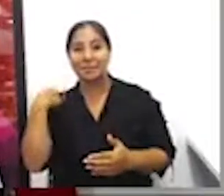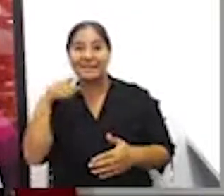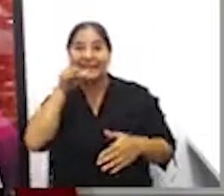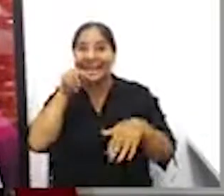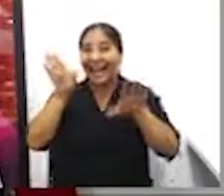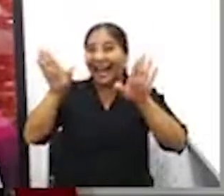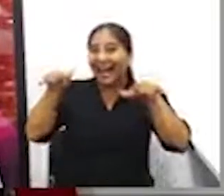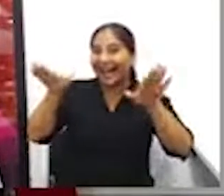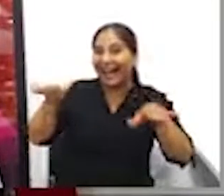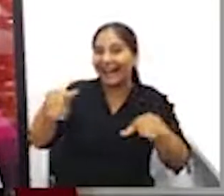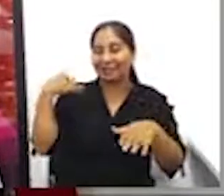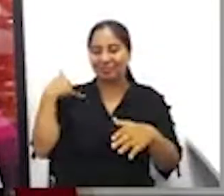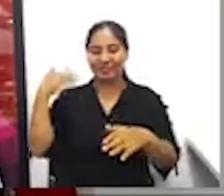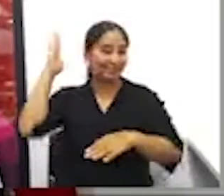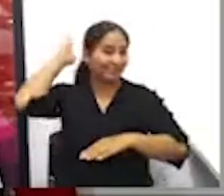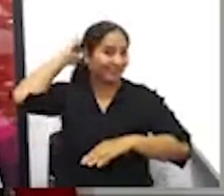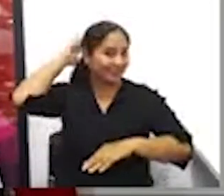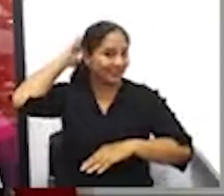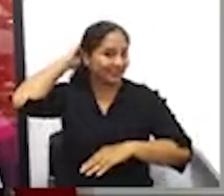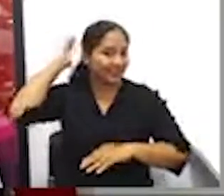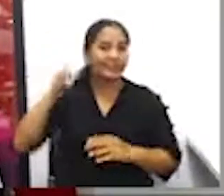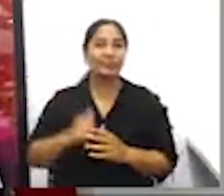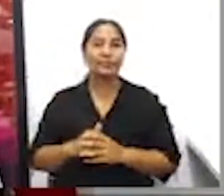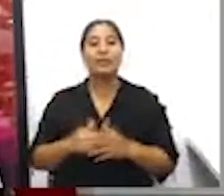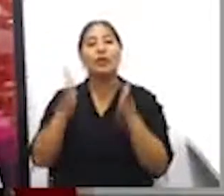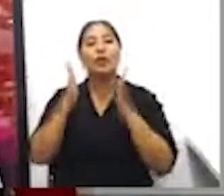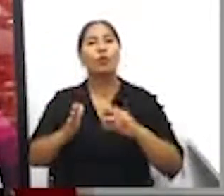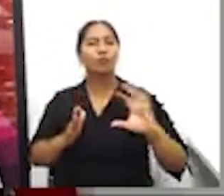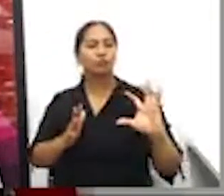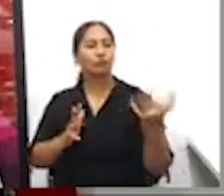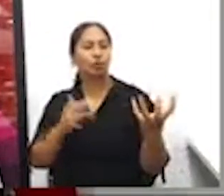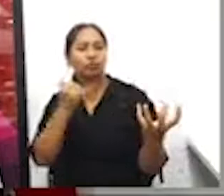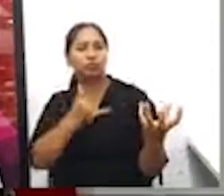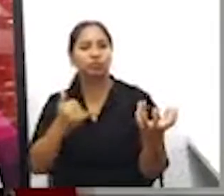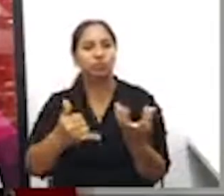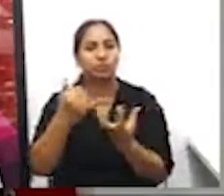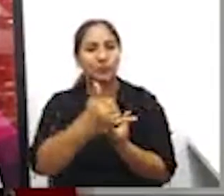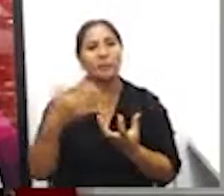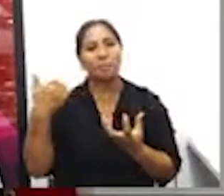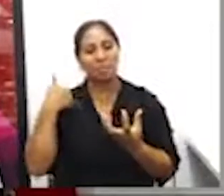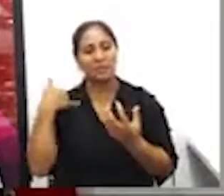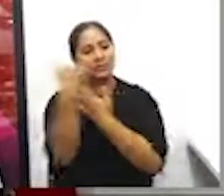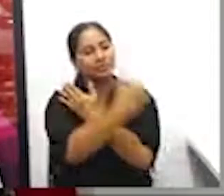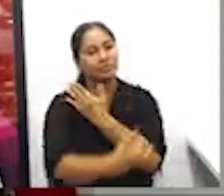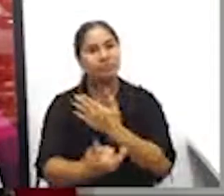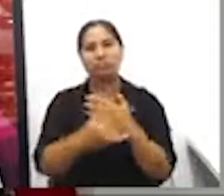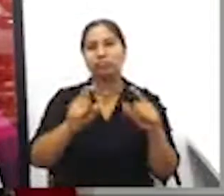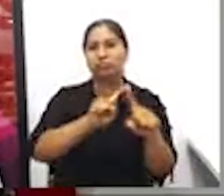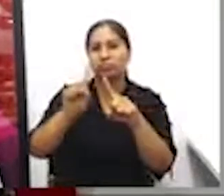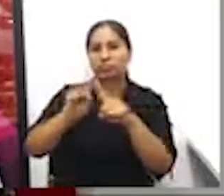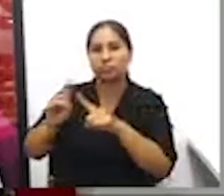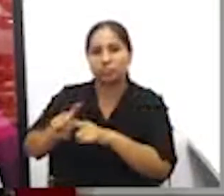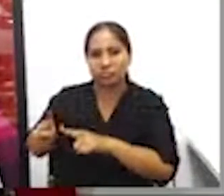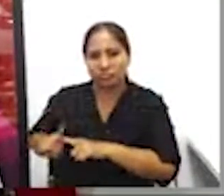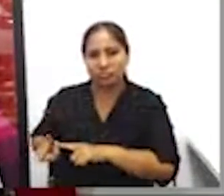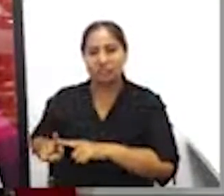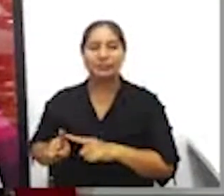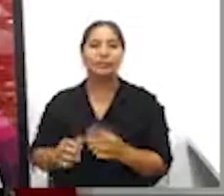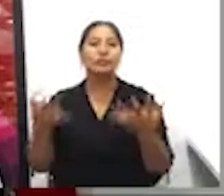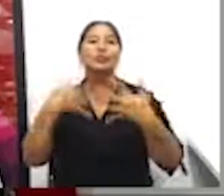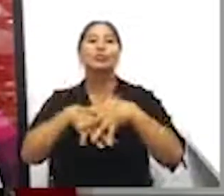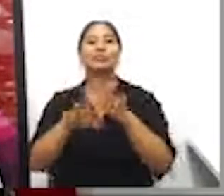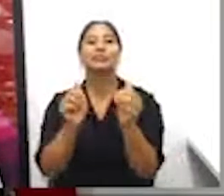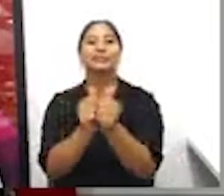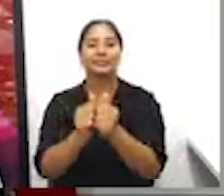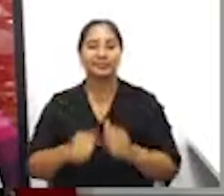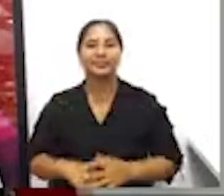her whenever I taught. So I had people all over the world, someone in Nigeria, someone in Berlin, someone in São Paulo.